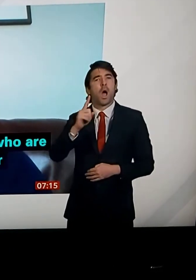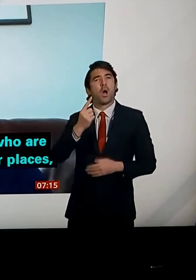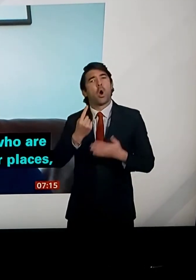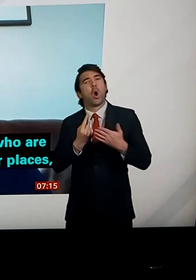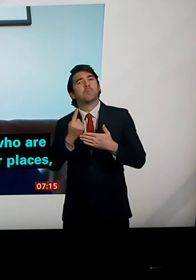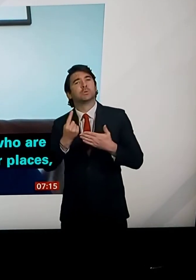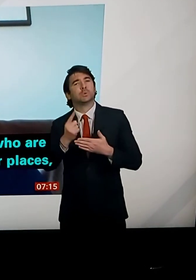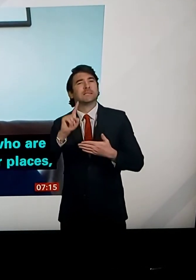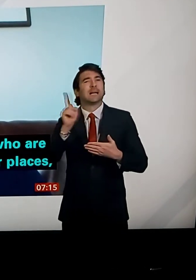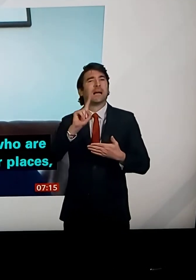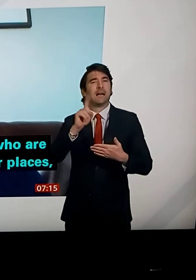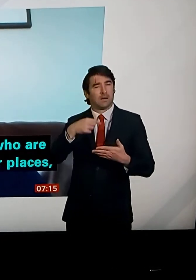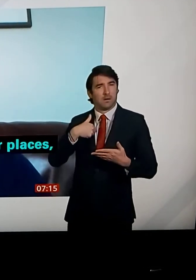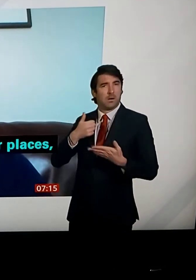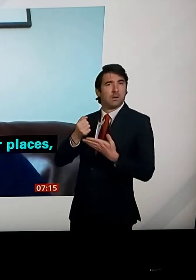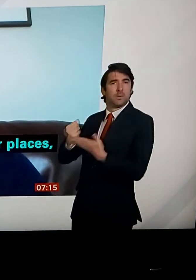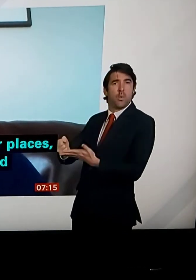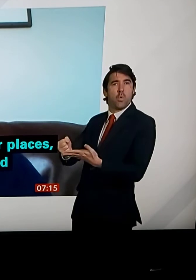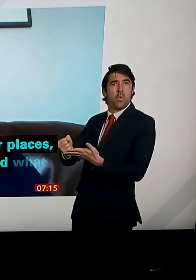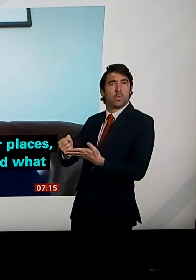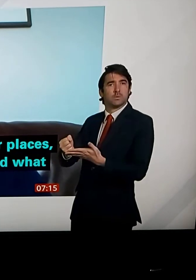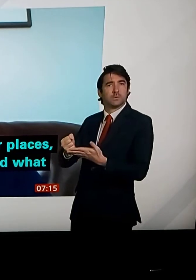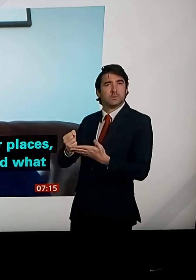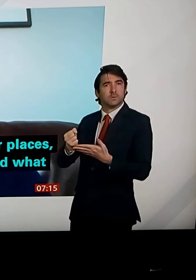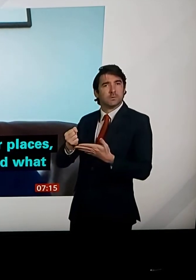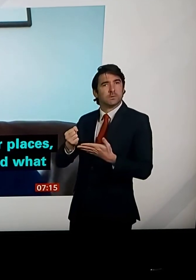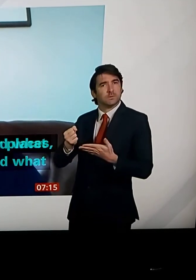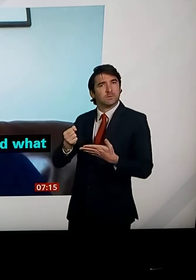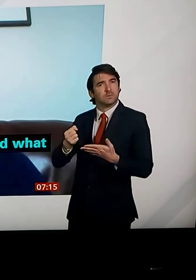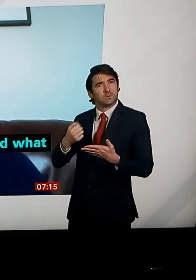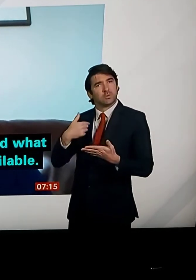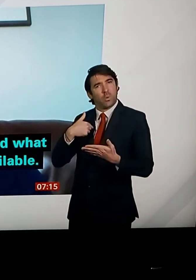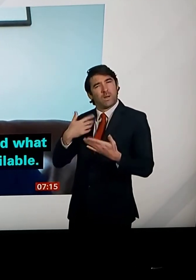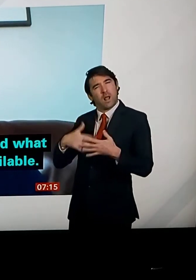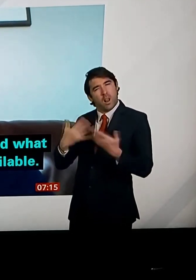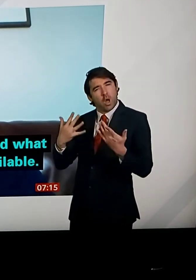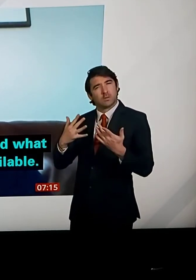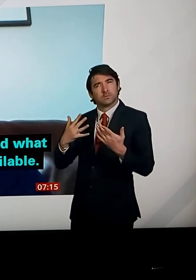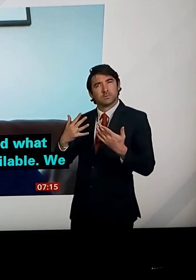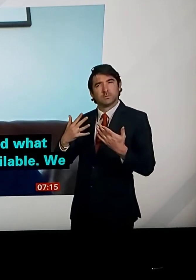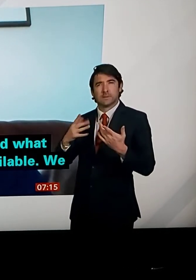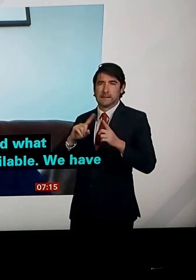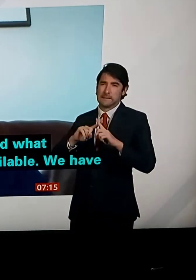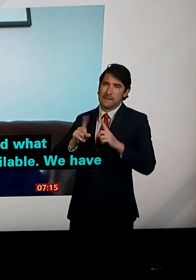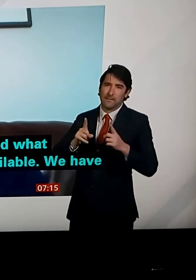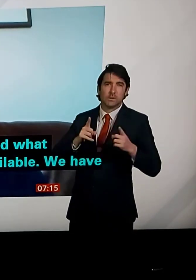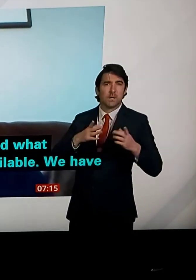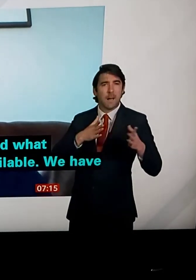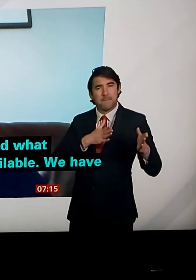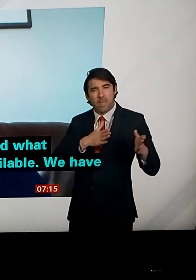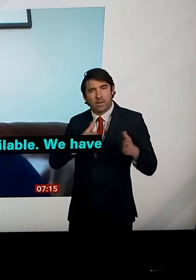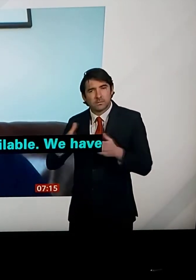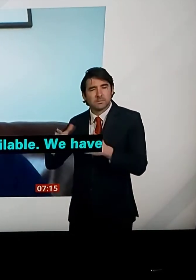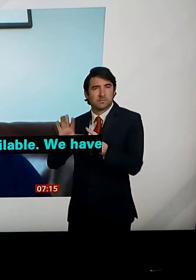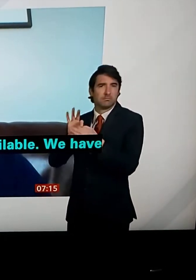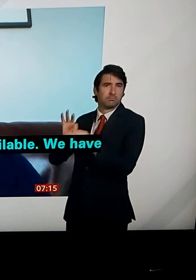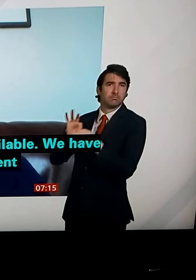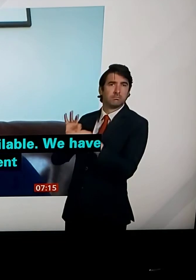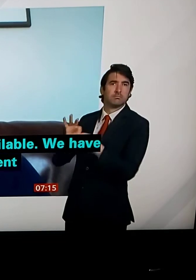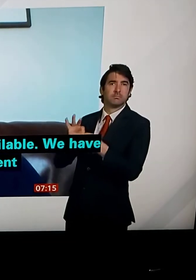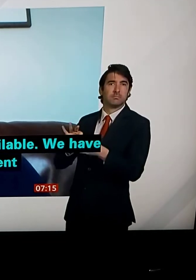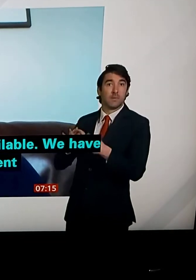can provide support. So we've got a variety of different routes through where we can engage with our applicants and existing students, because obviously we've got returning students